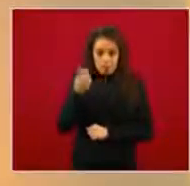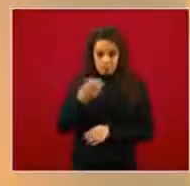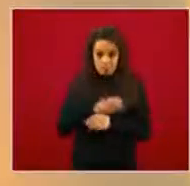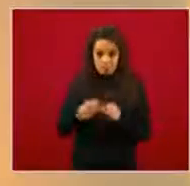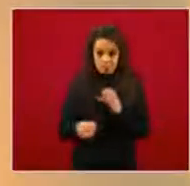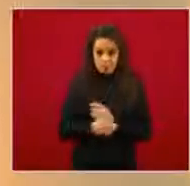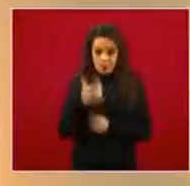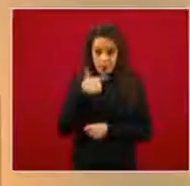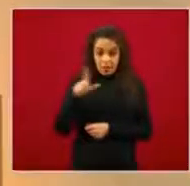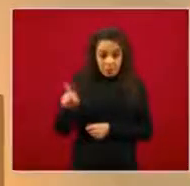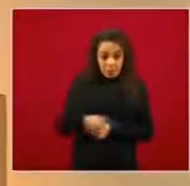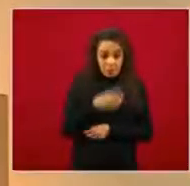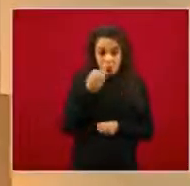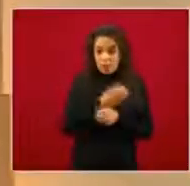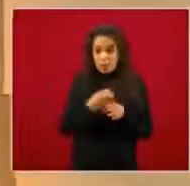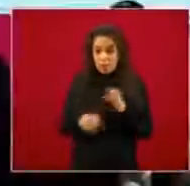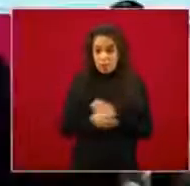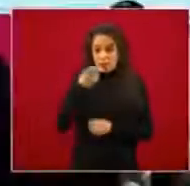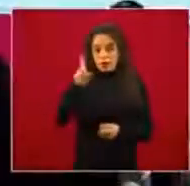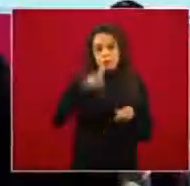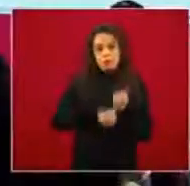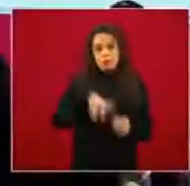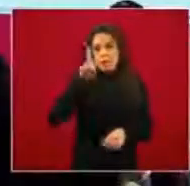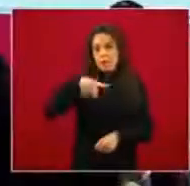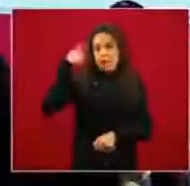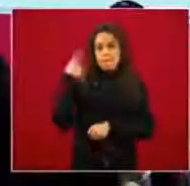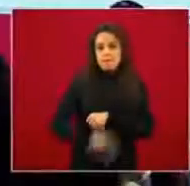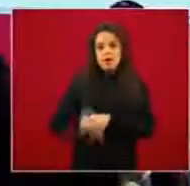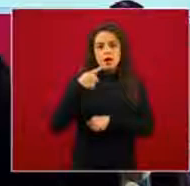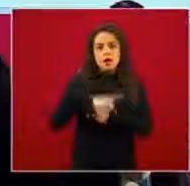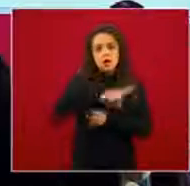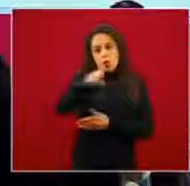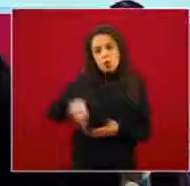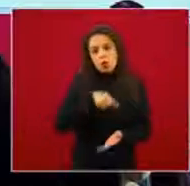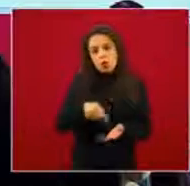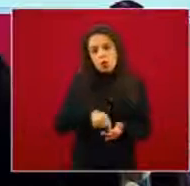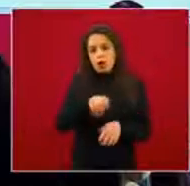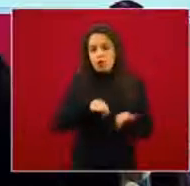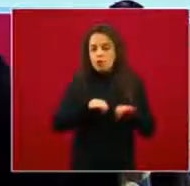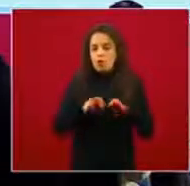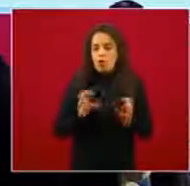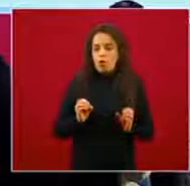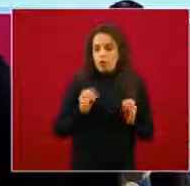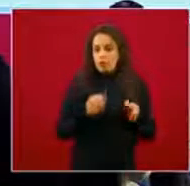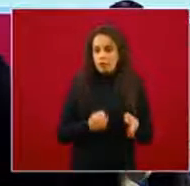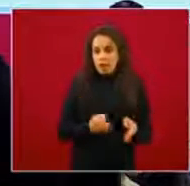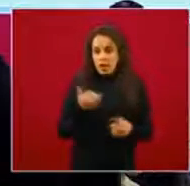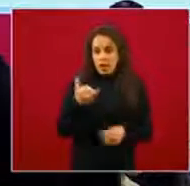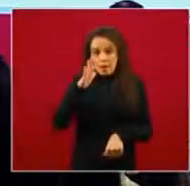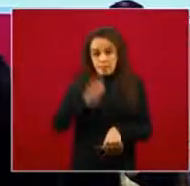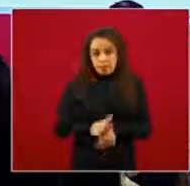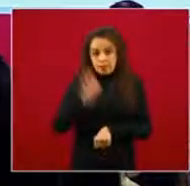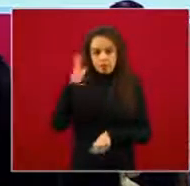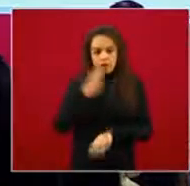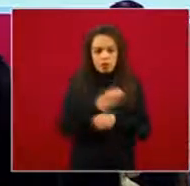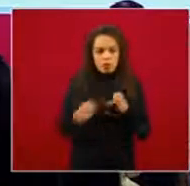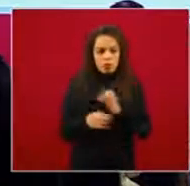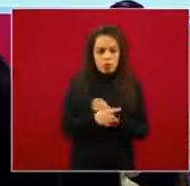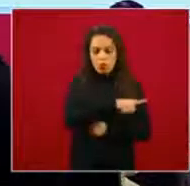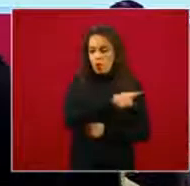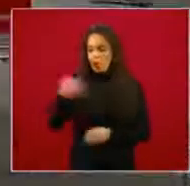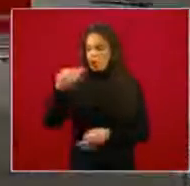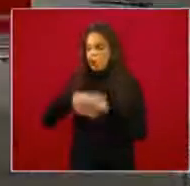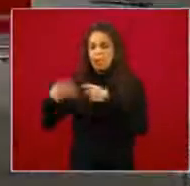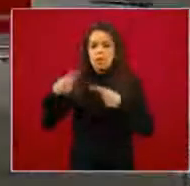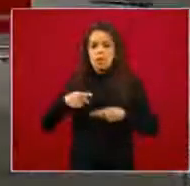do something like this, which is really risky in a workplace, particularly in an object, a